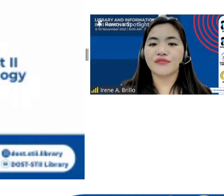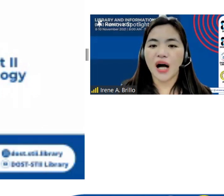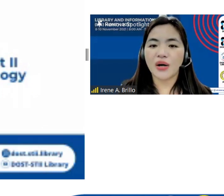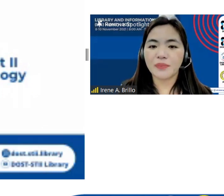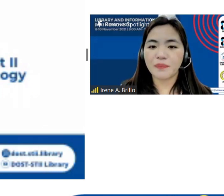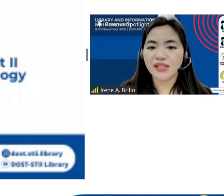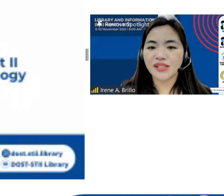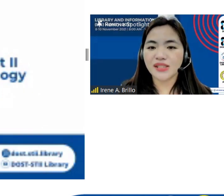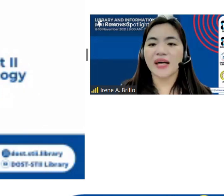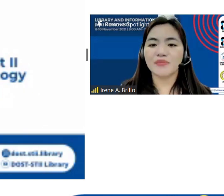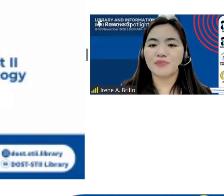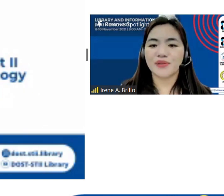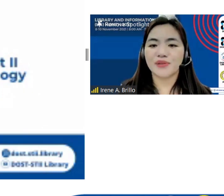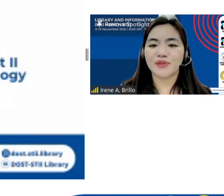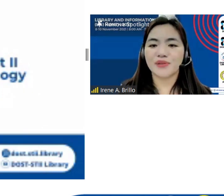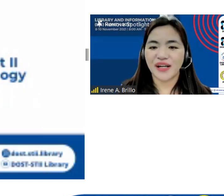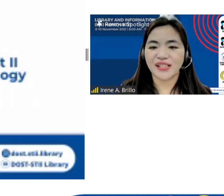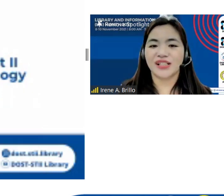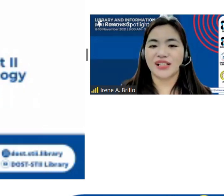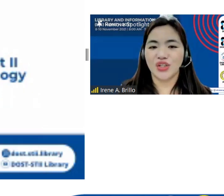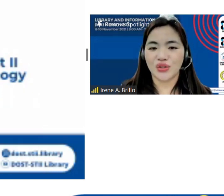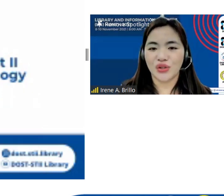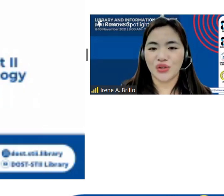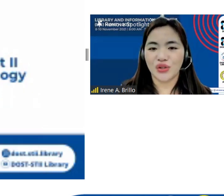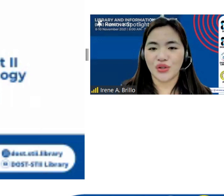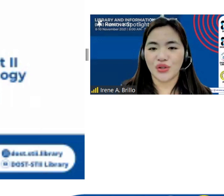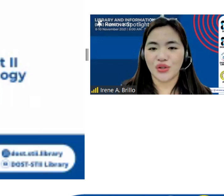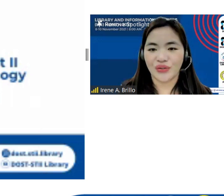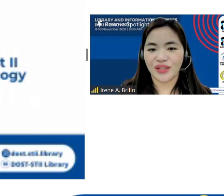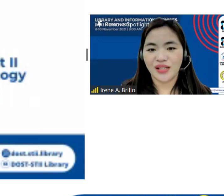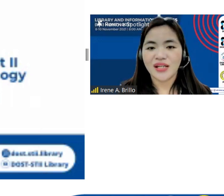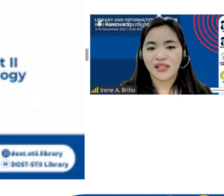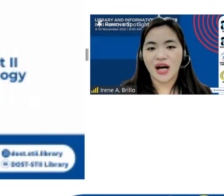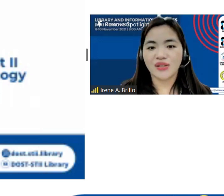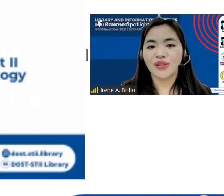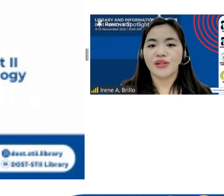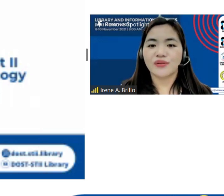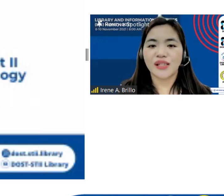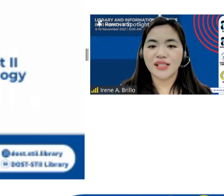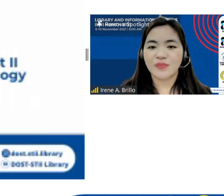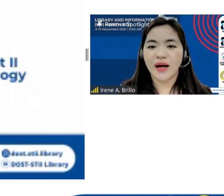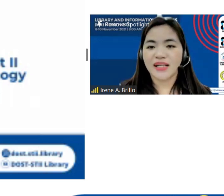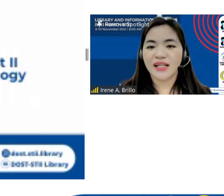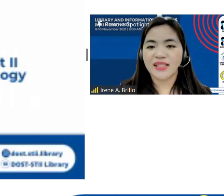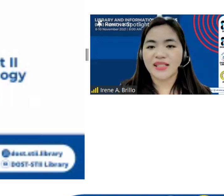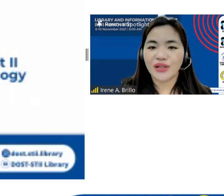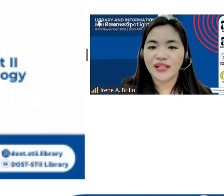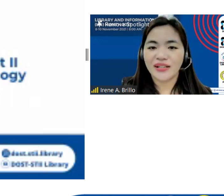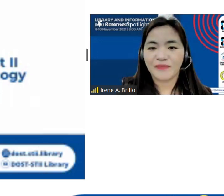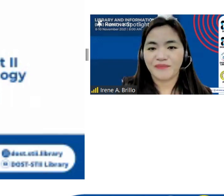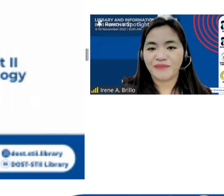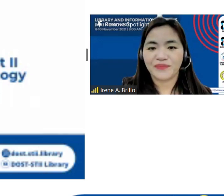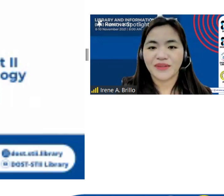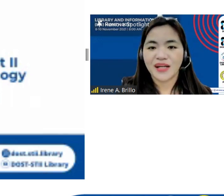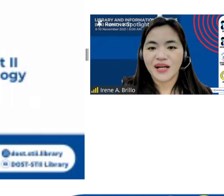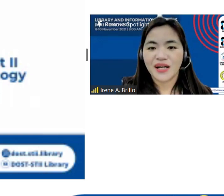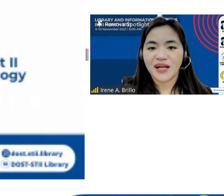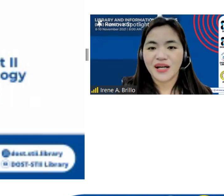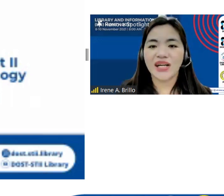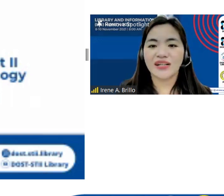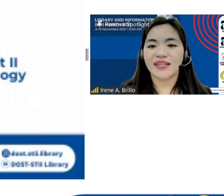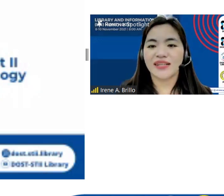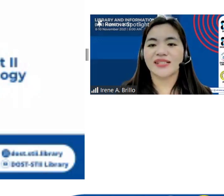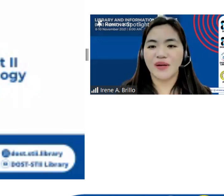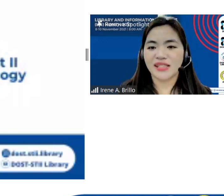of our personal and professional growth. Now, to inspire us more, let